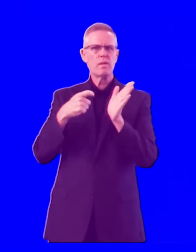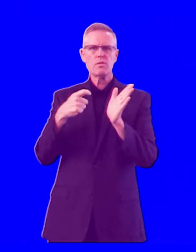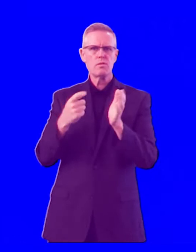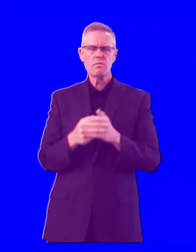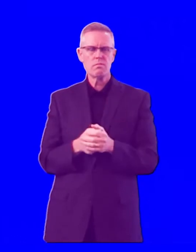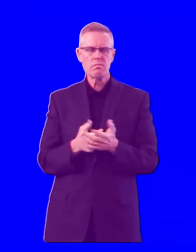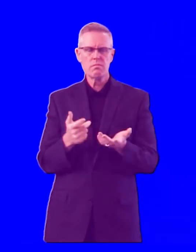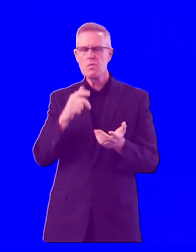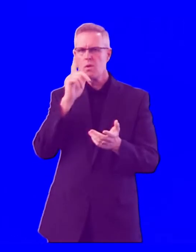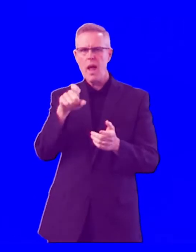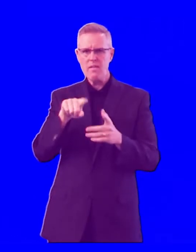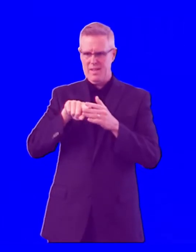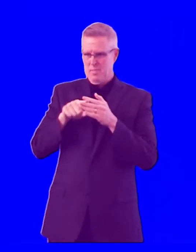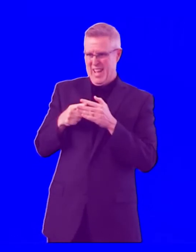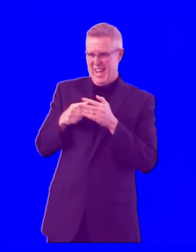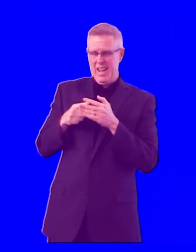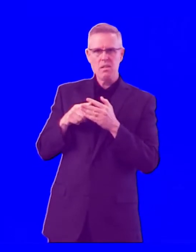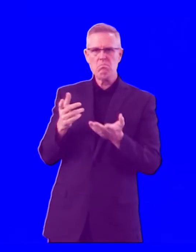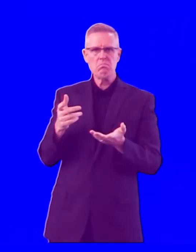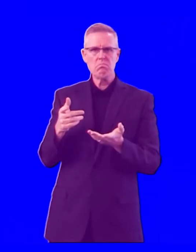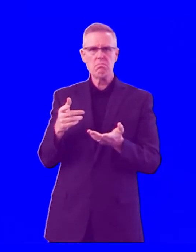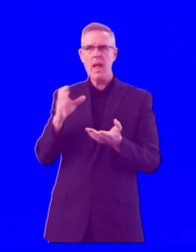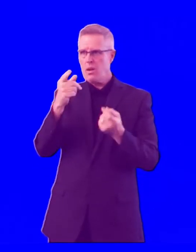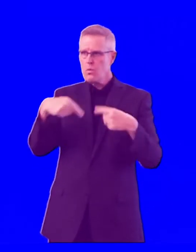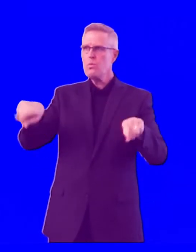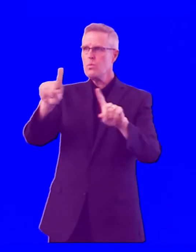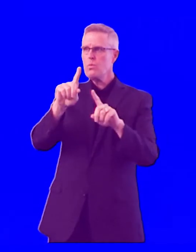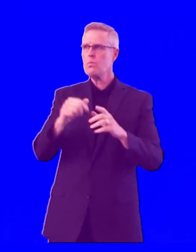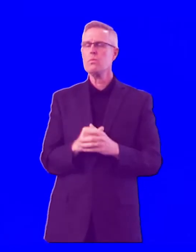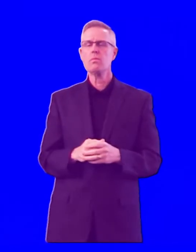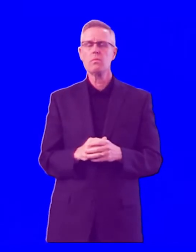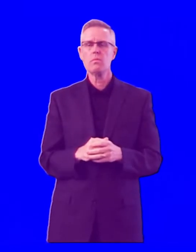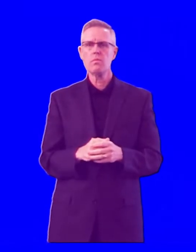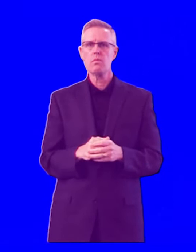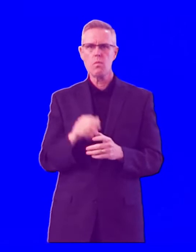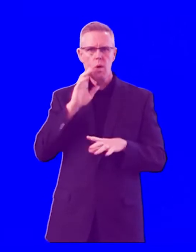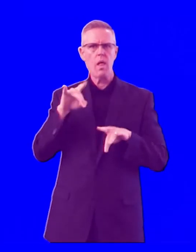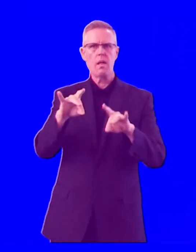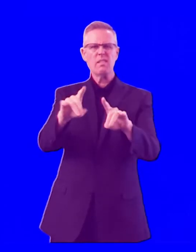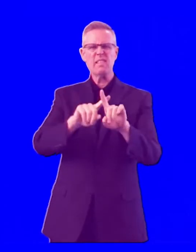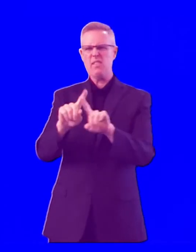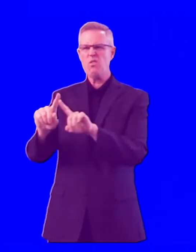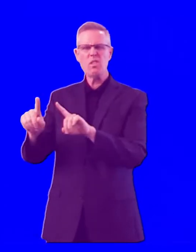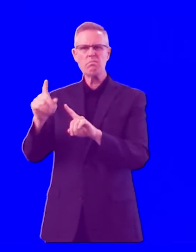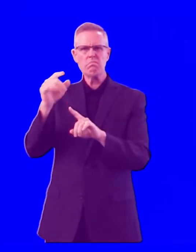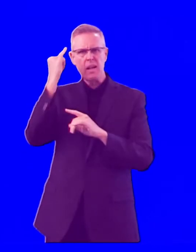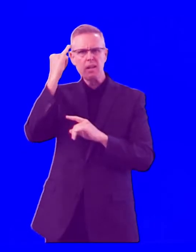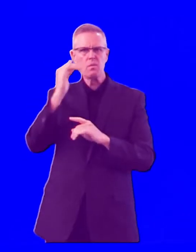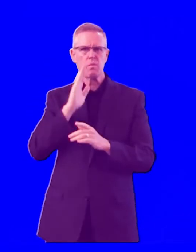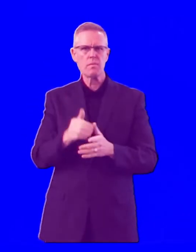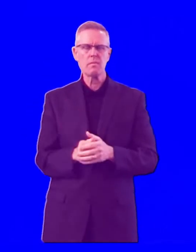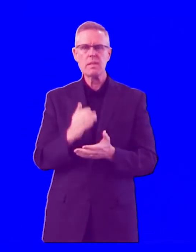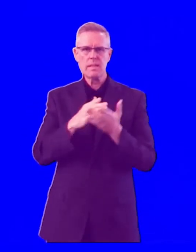scratch. You don't have to begin at the beginning. You don't have to go back with ideas. And each of you are going to pick up different things out of today's